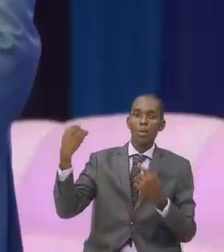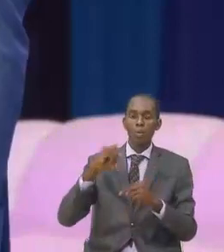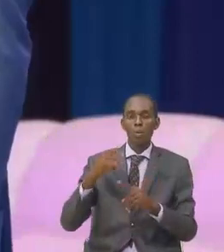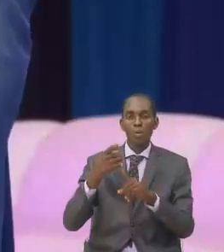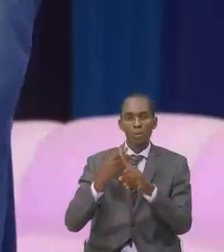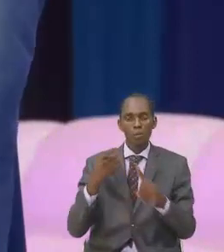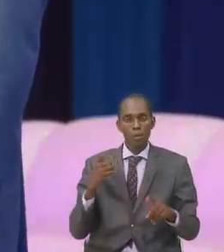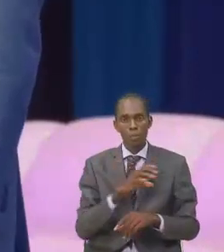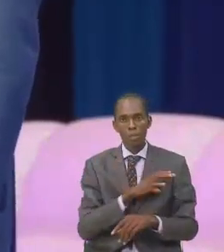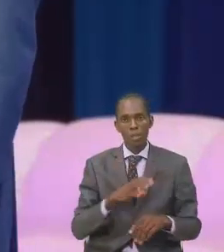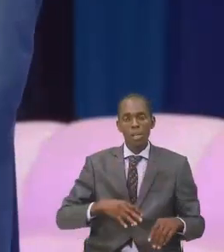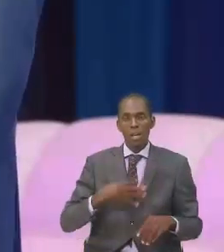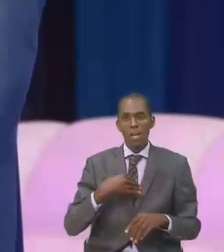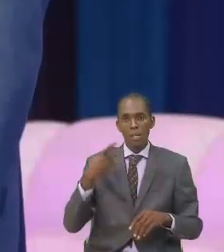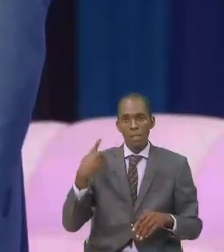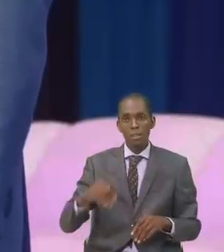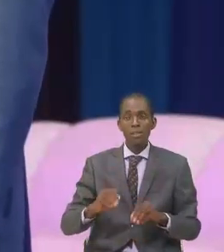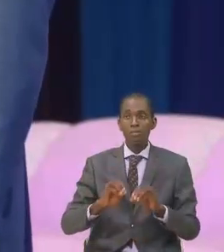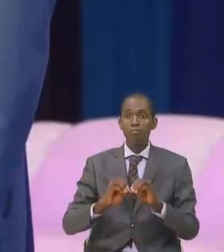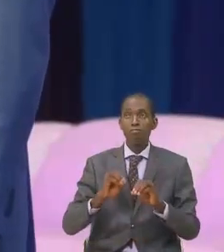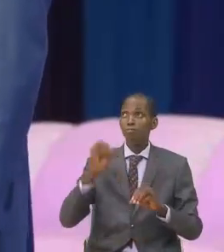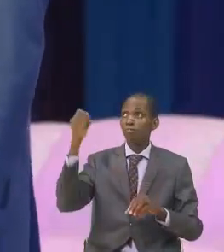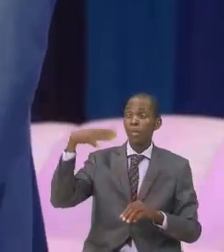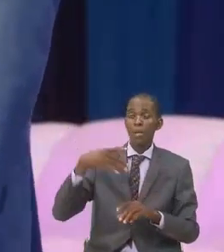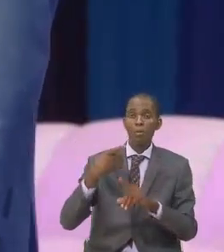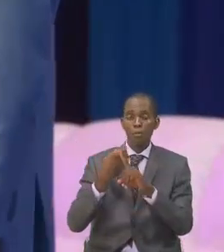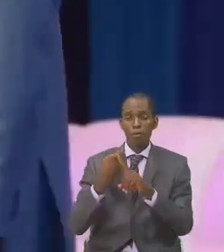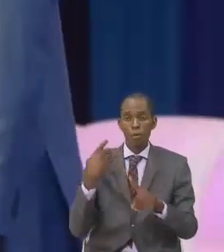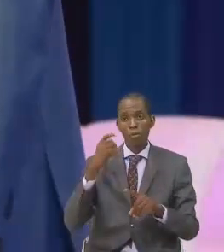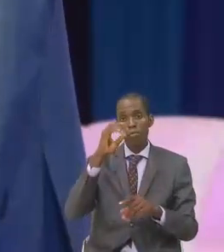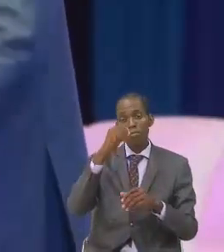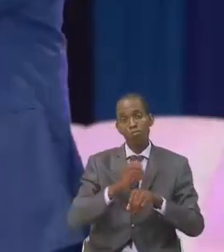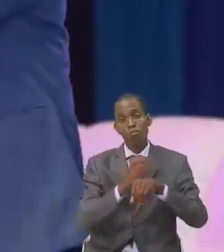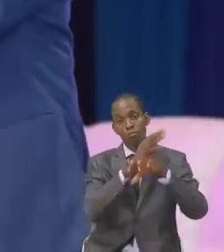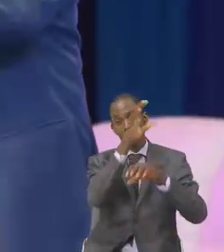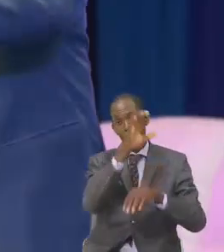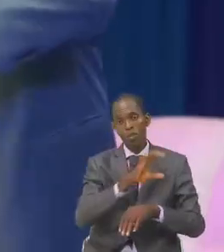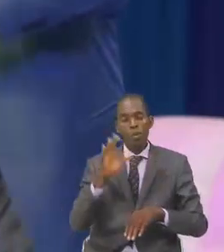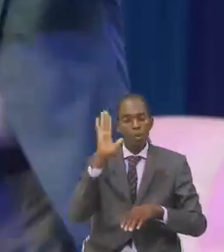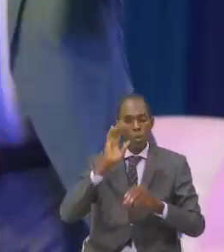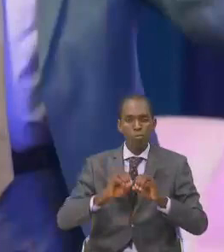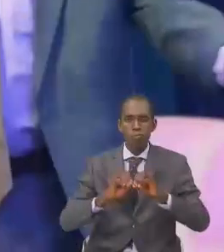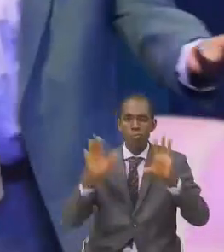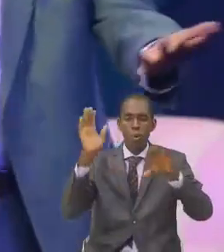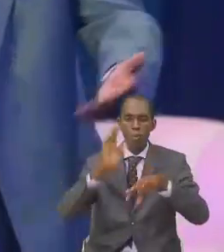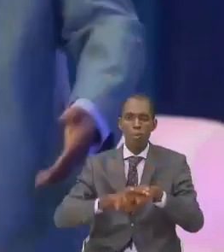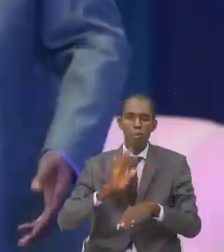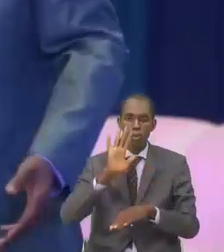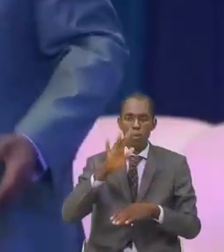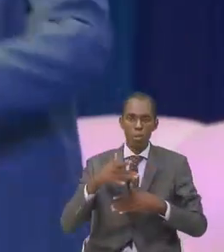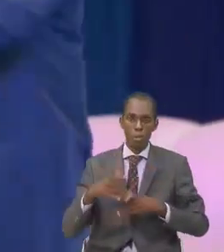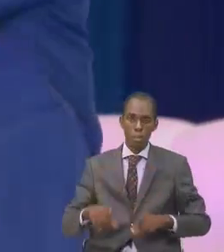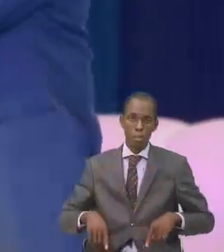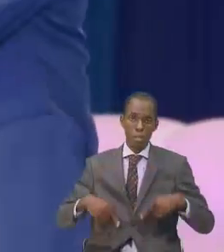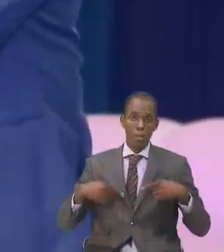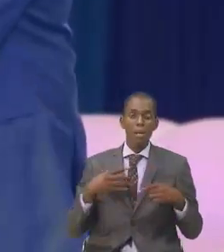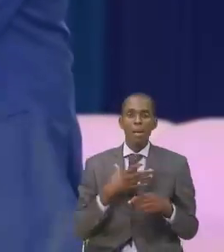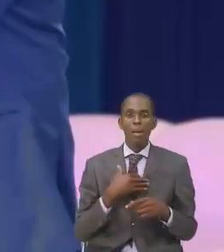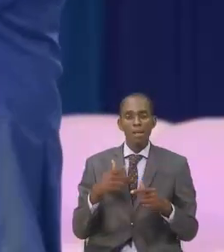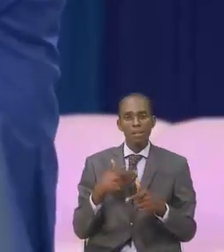us. The light coming from Christ and the light of Calvary will shine upon your life.